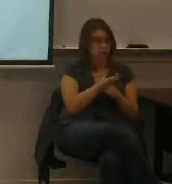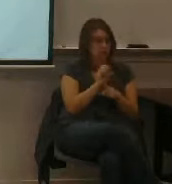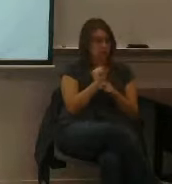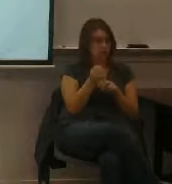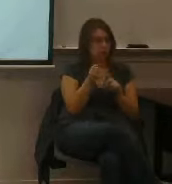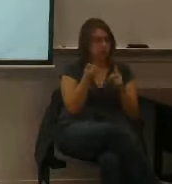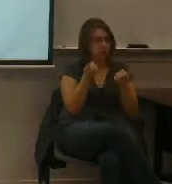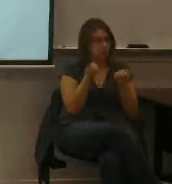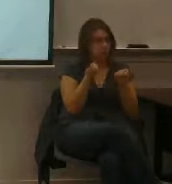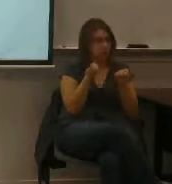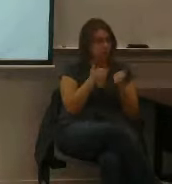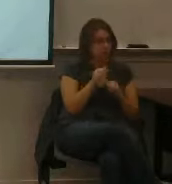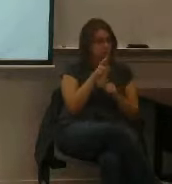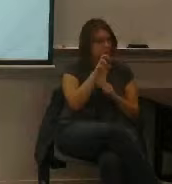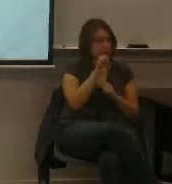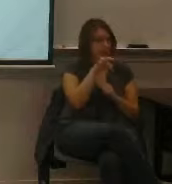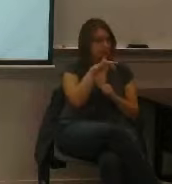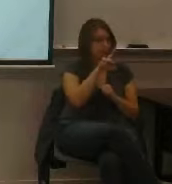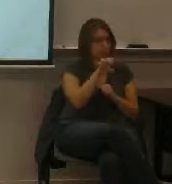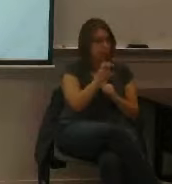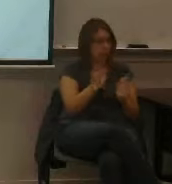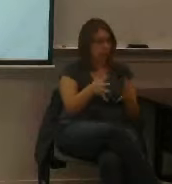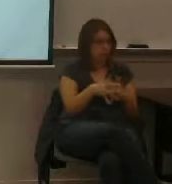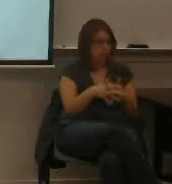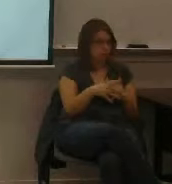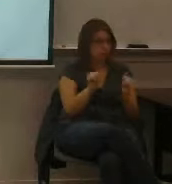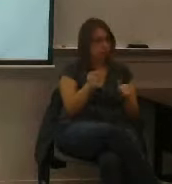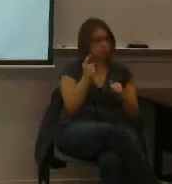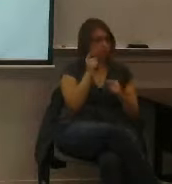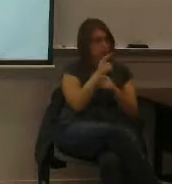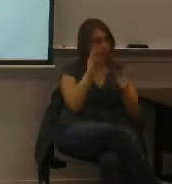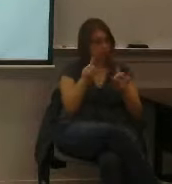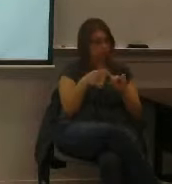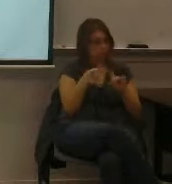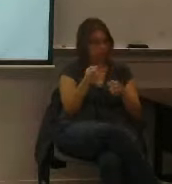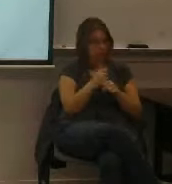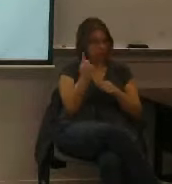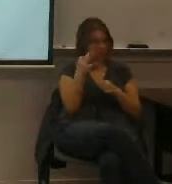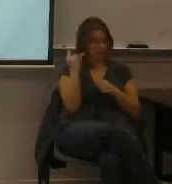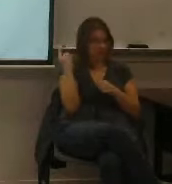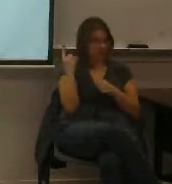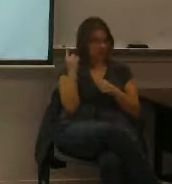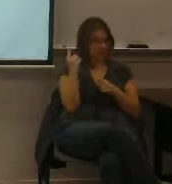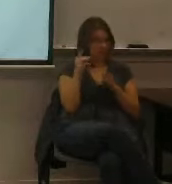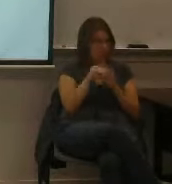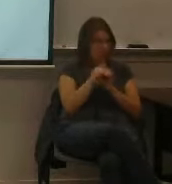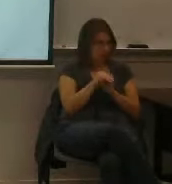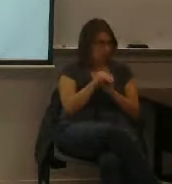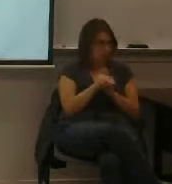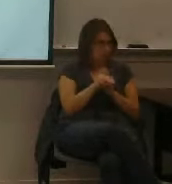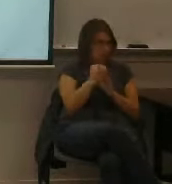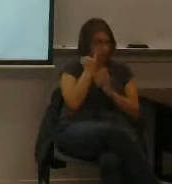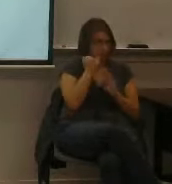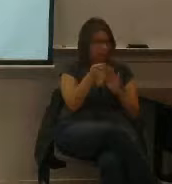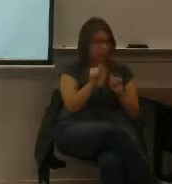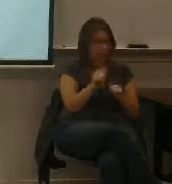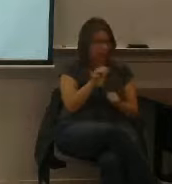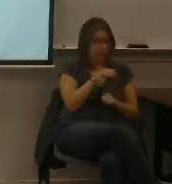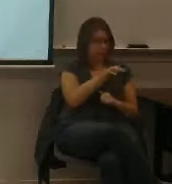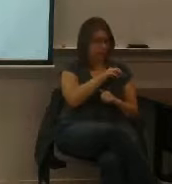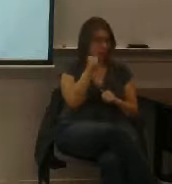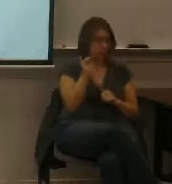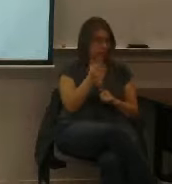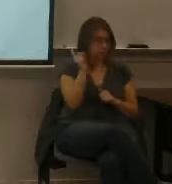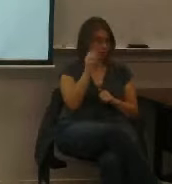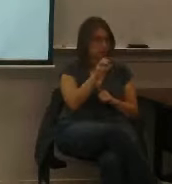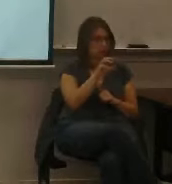reproduce. So you can think of it, and so you can imagine then when you make one of these physiological models, if you can characterize